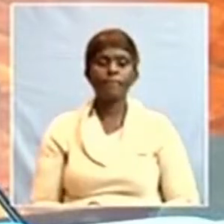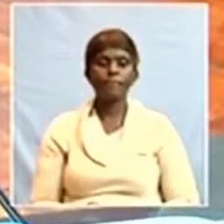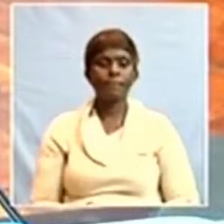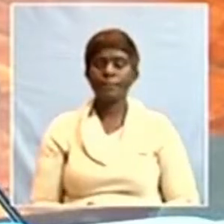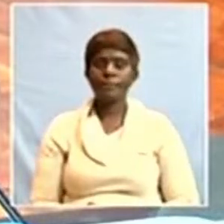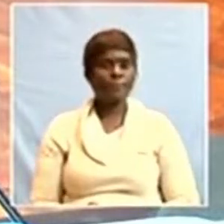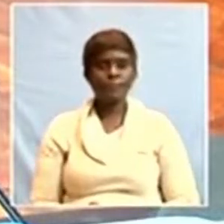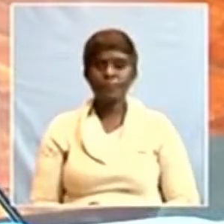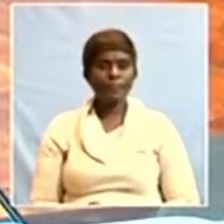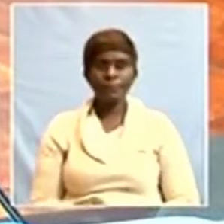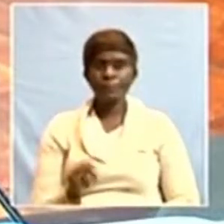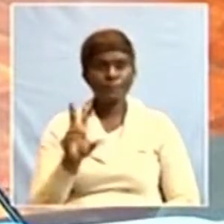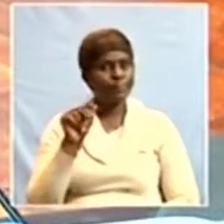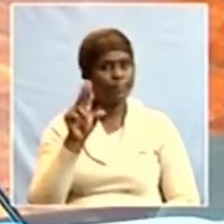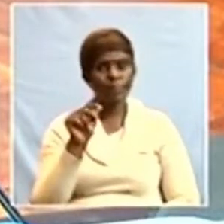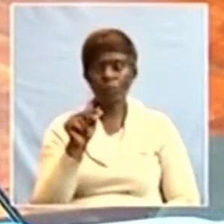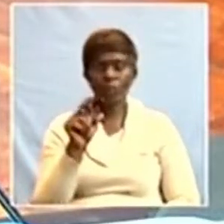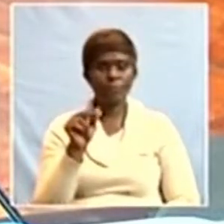No.